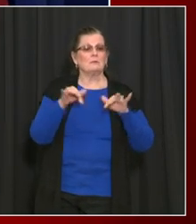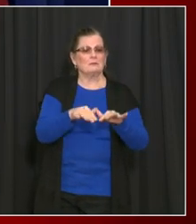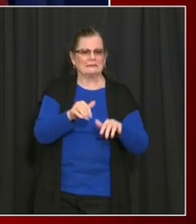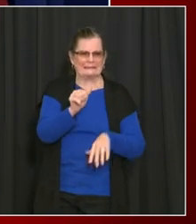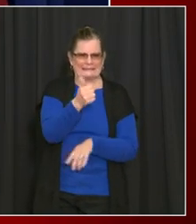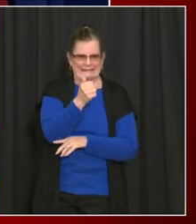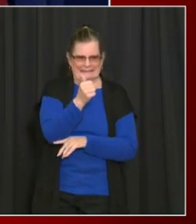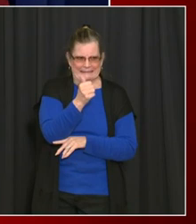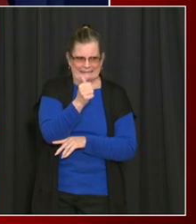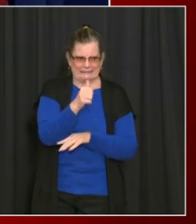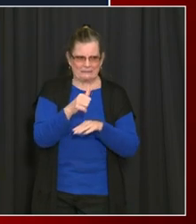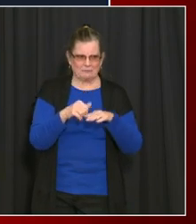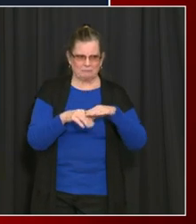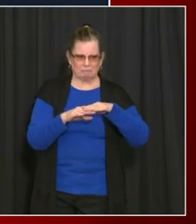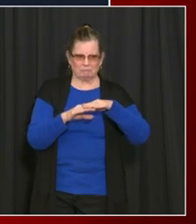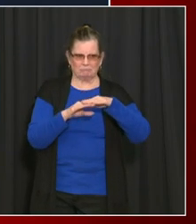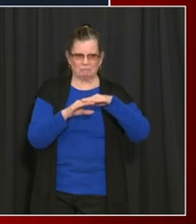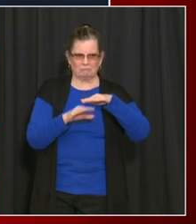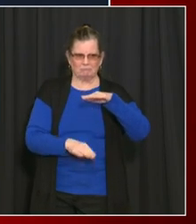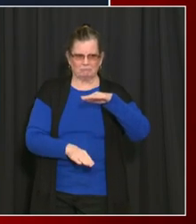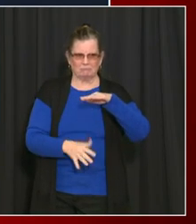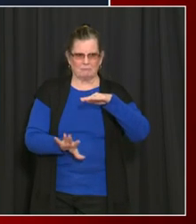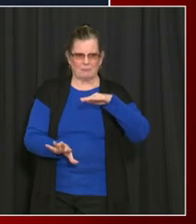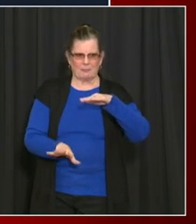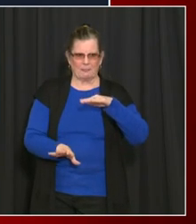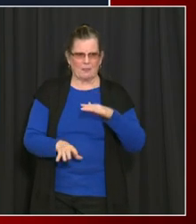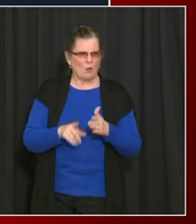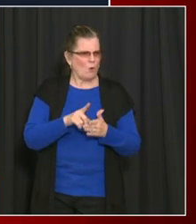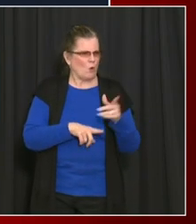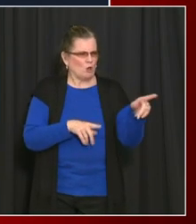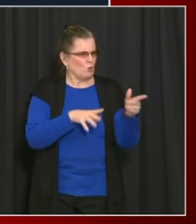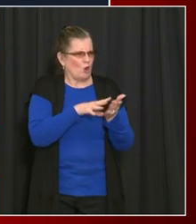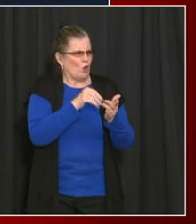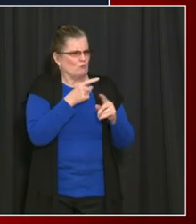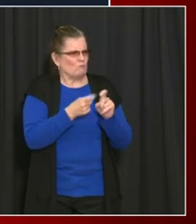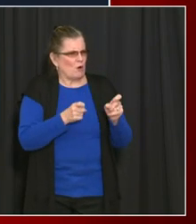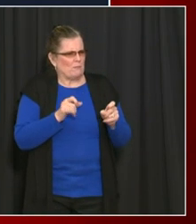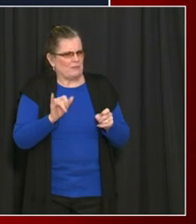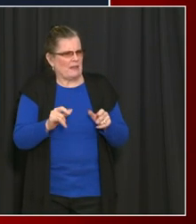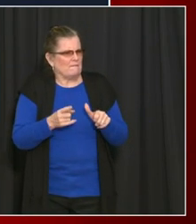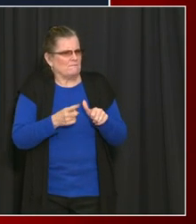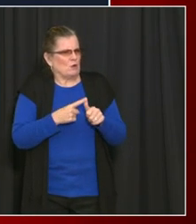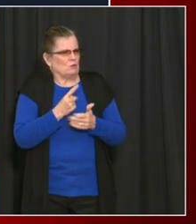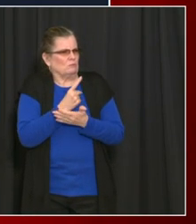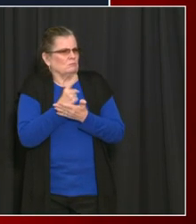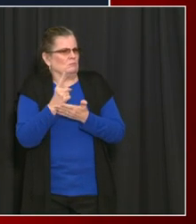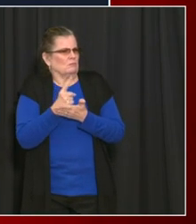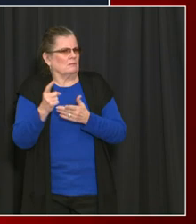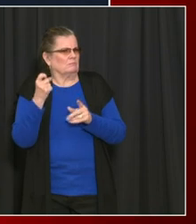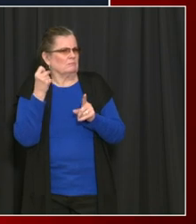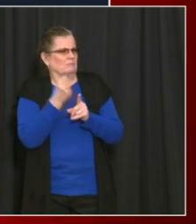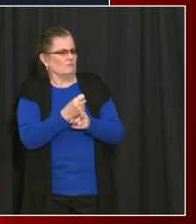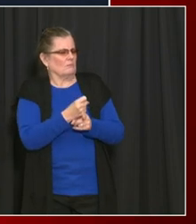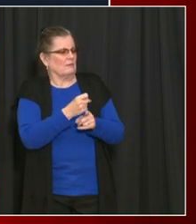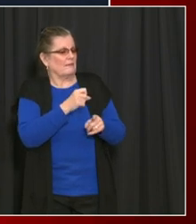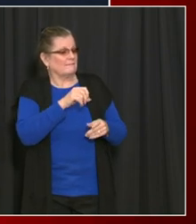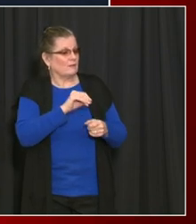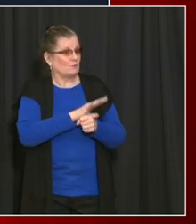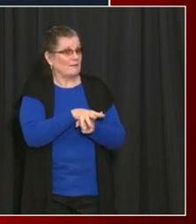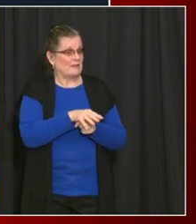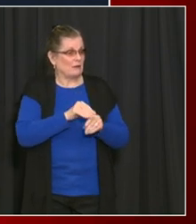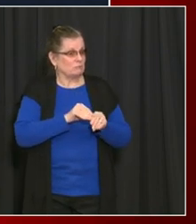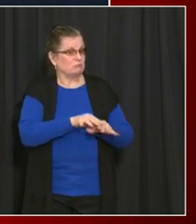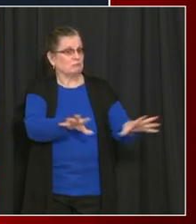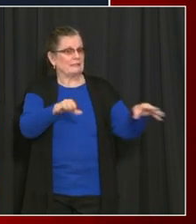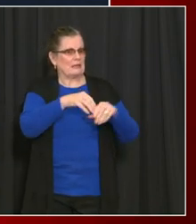Mayor Bowser, what did you learn from those first weeks of the pandemic in March? And what lessons from